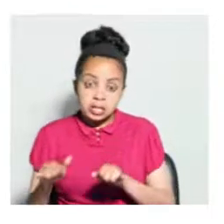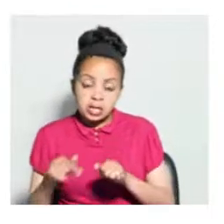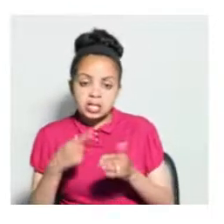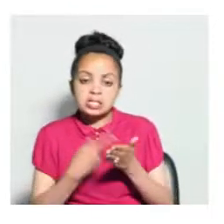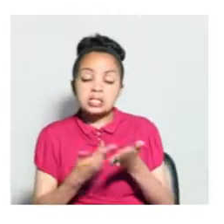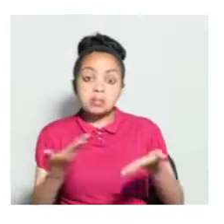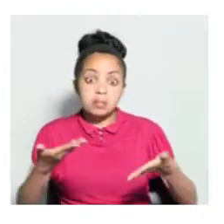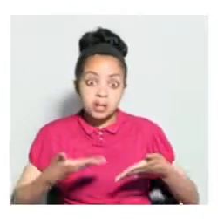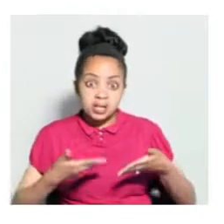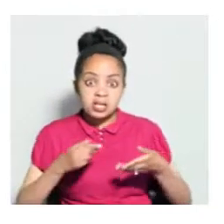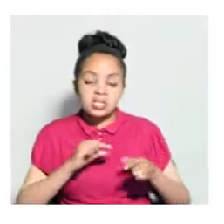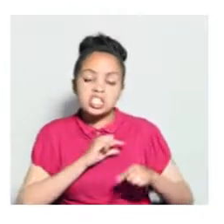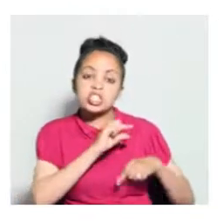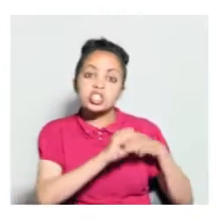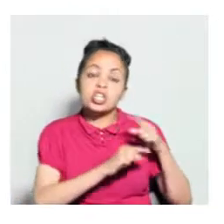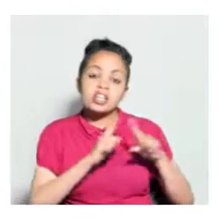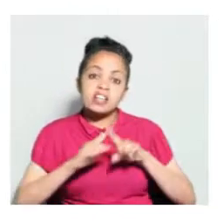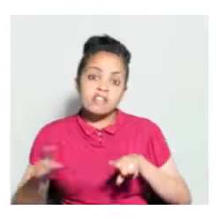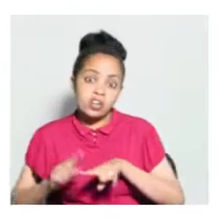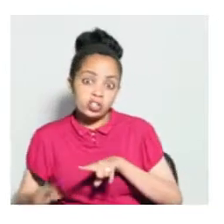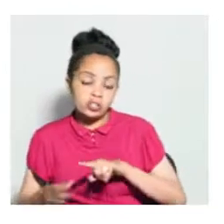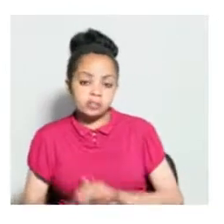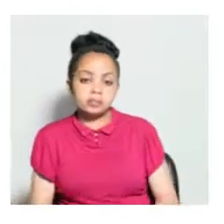This brings genetic variation.